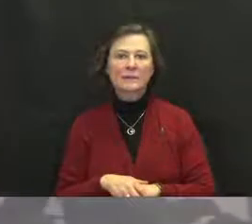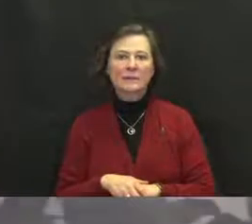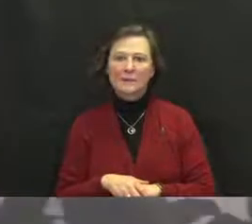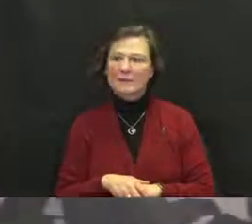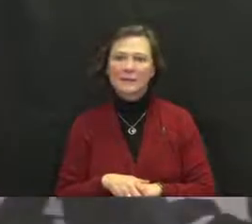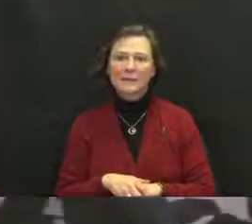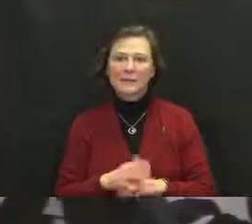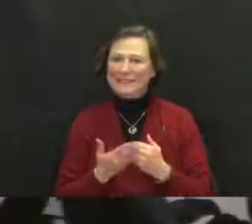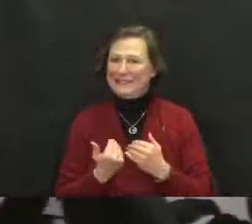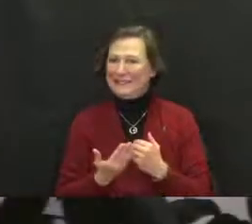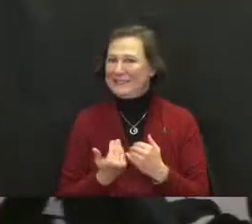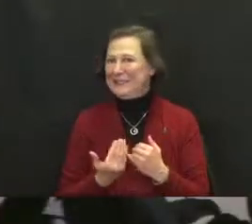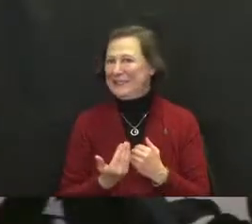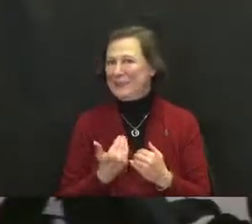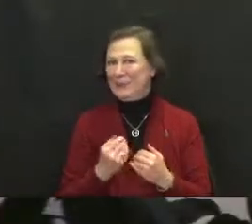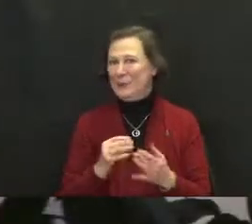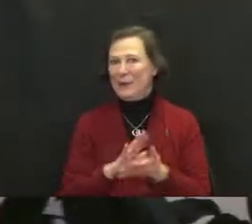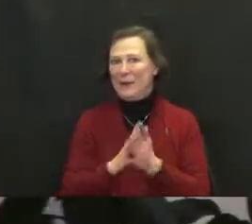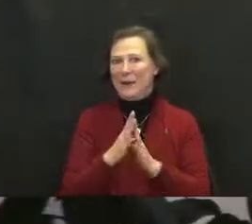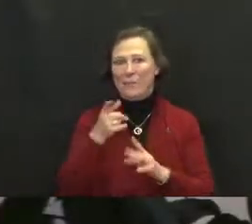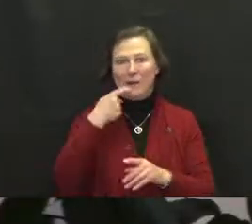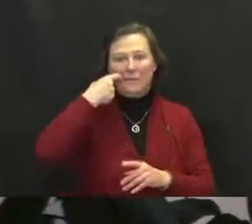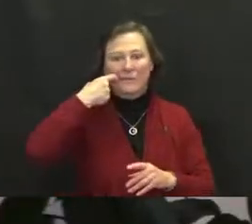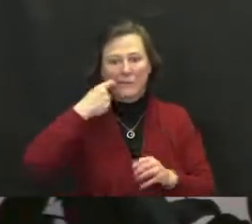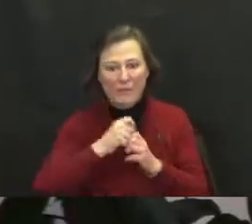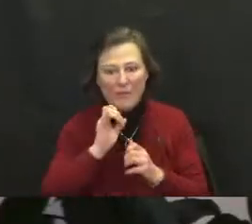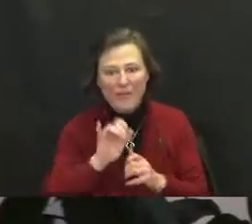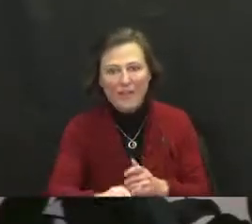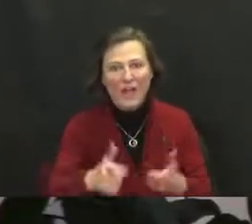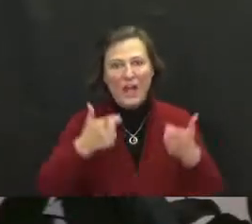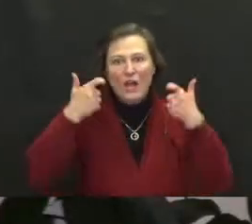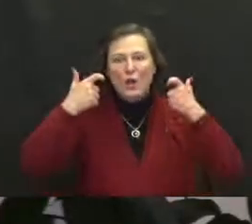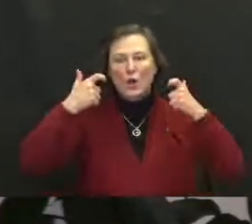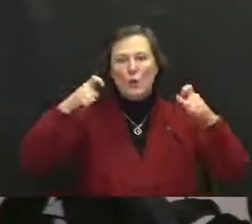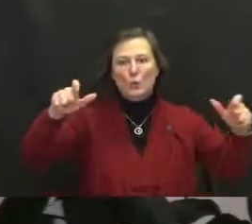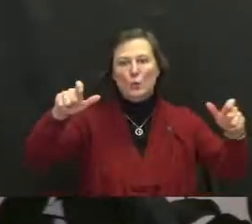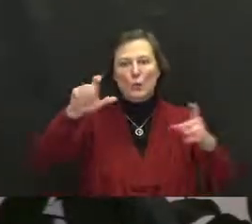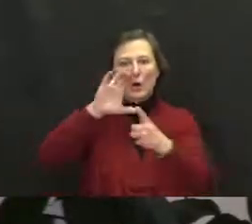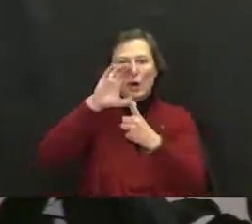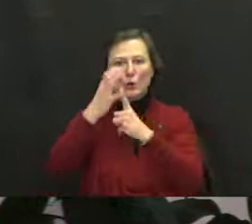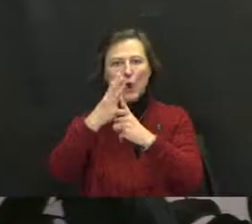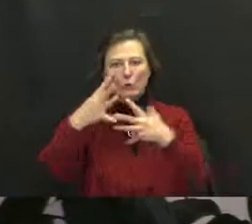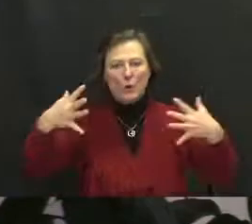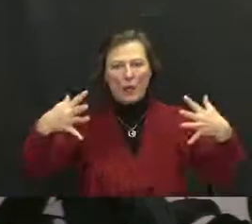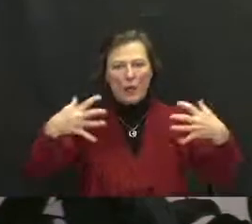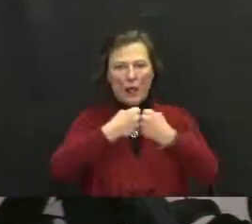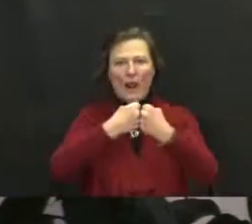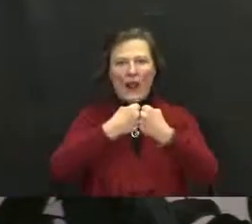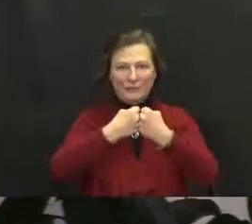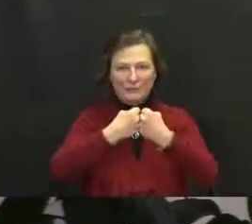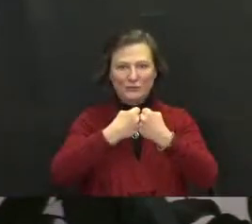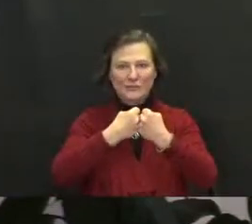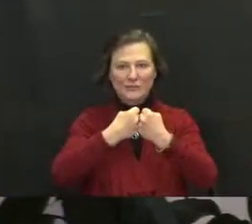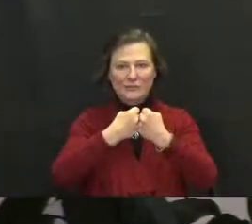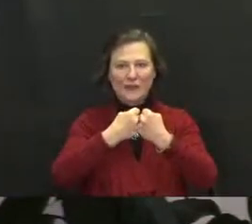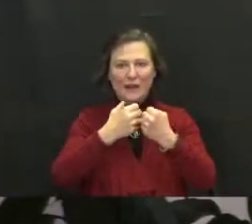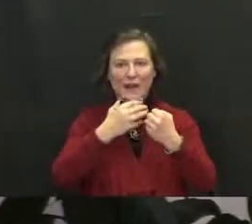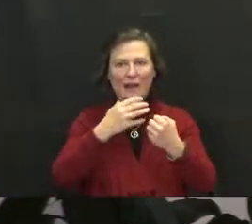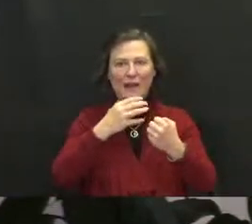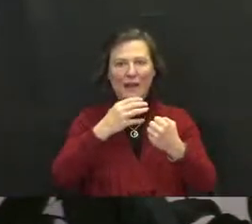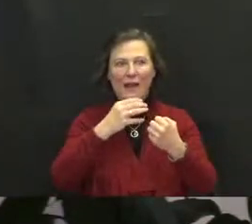It's so easy to get swept up into such huge cultural clashes and fall prey